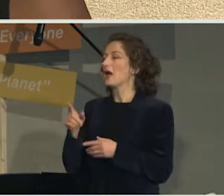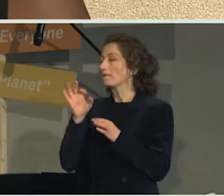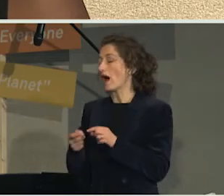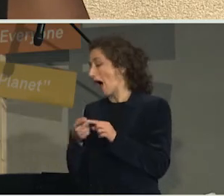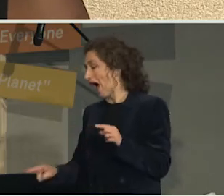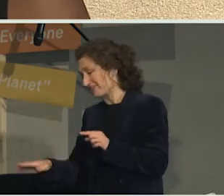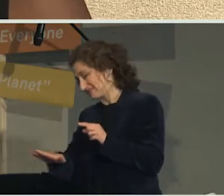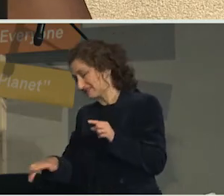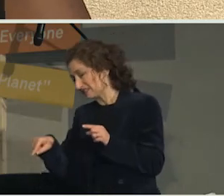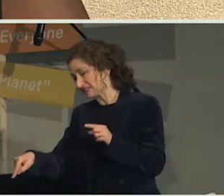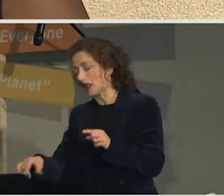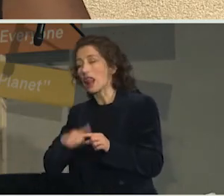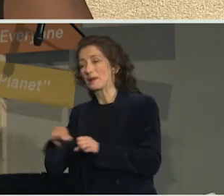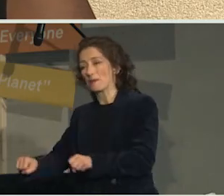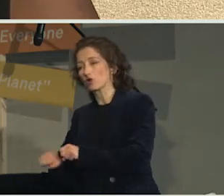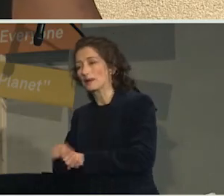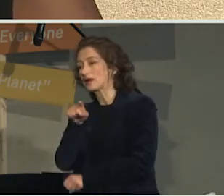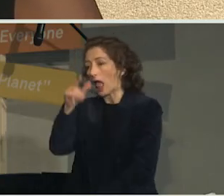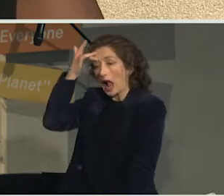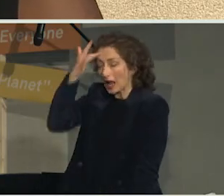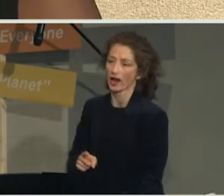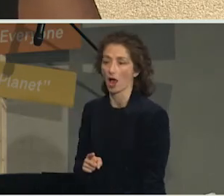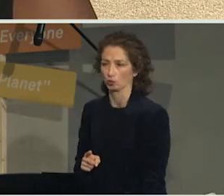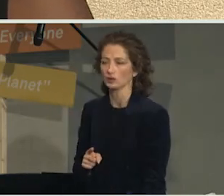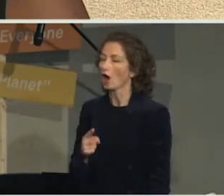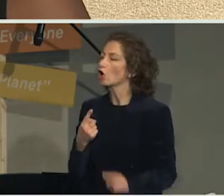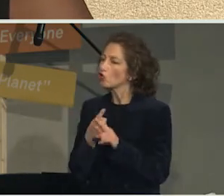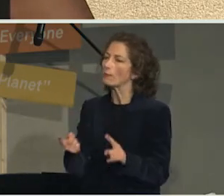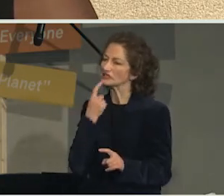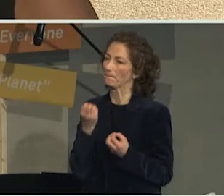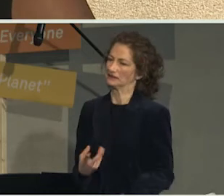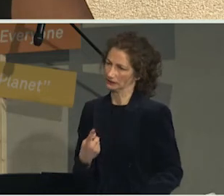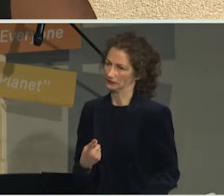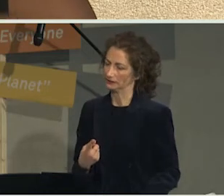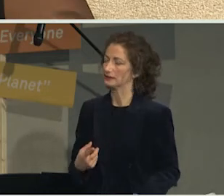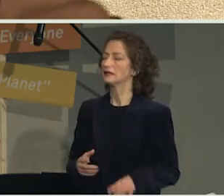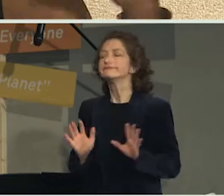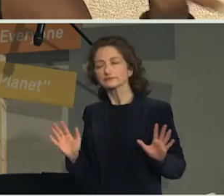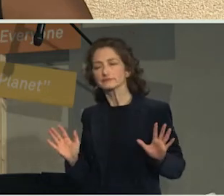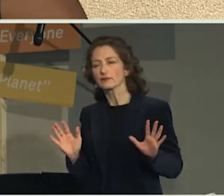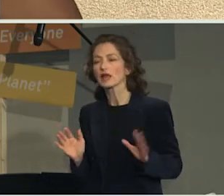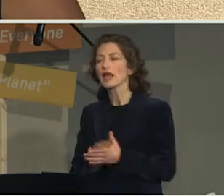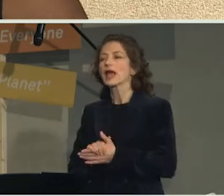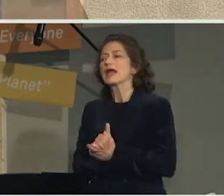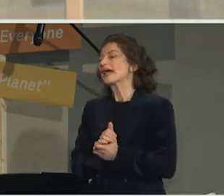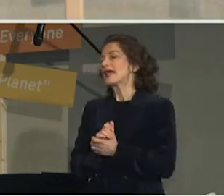of the dispossessed. So while the actions of these elites might differ across nations in